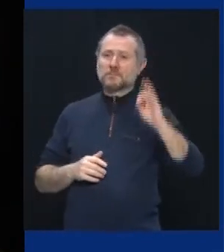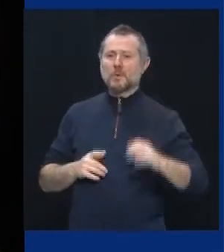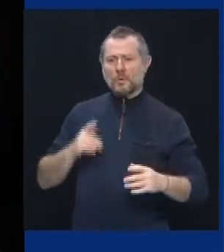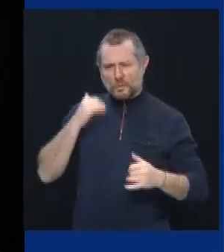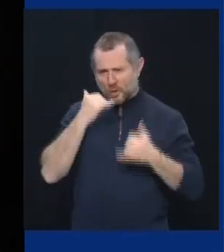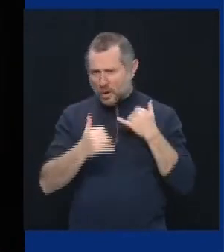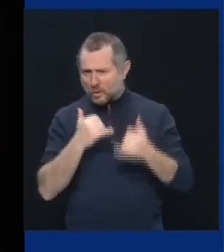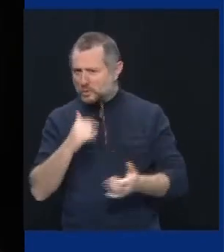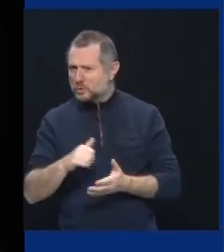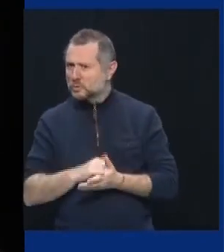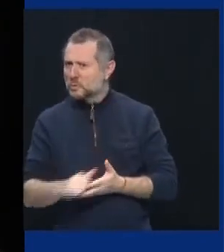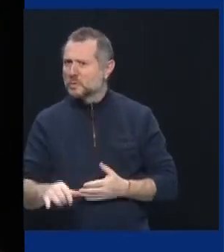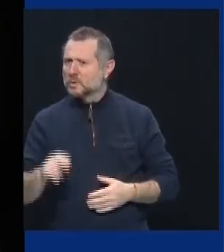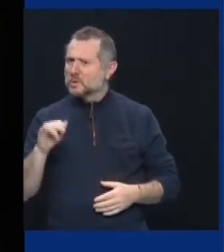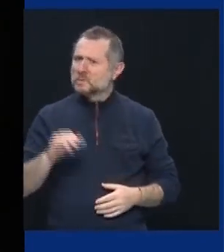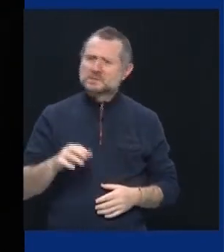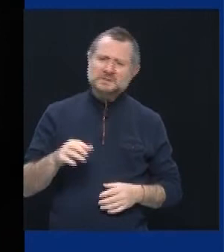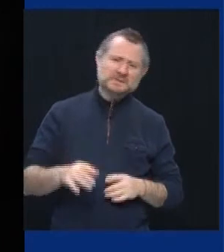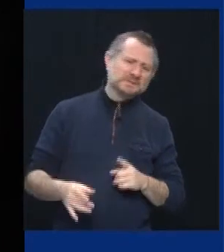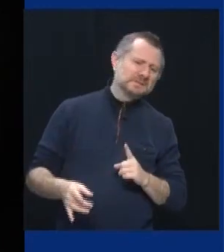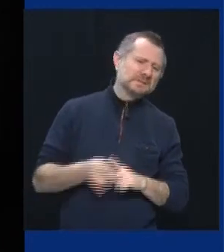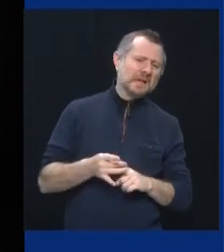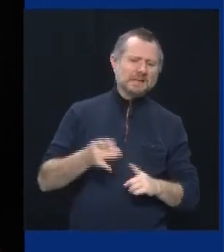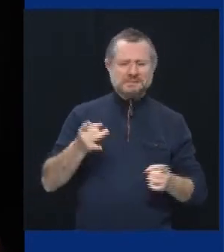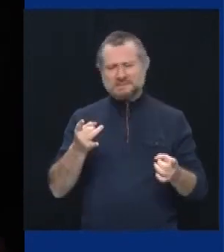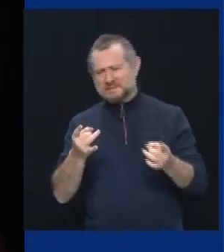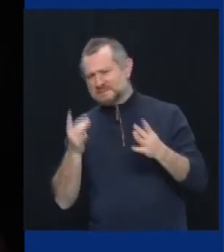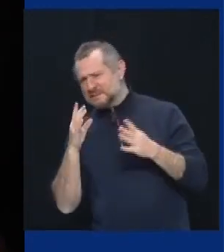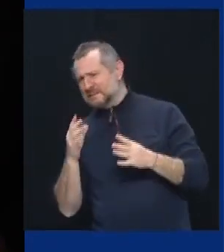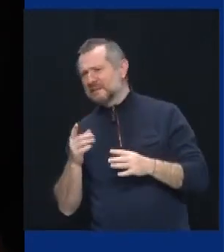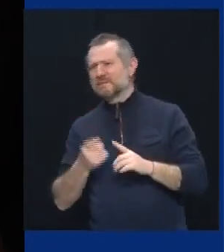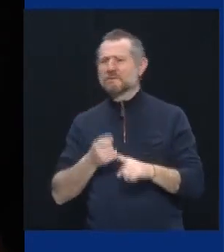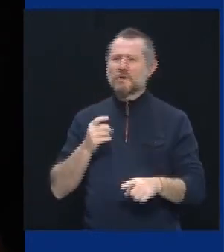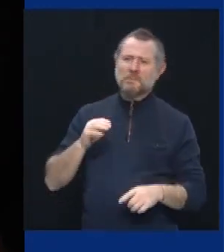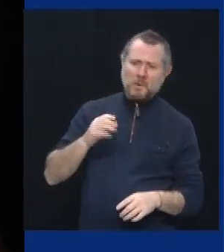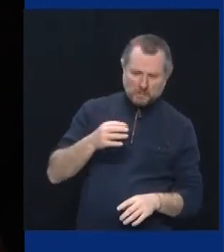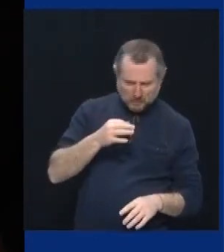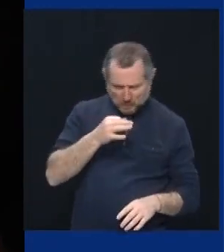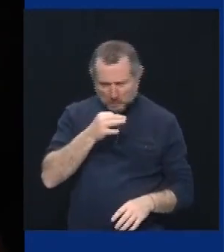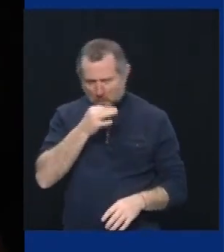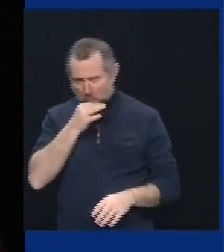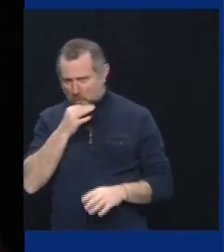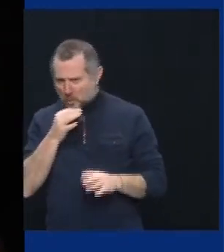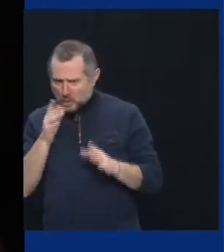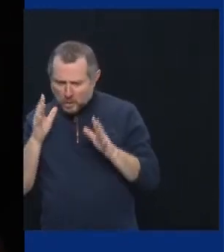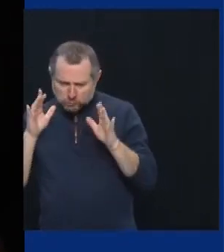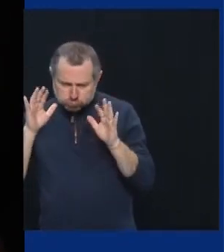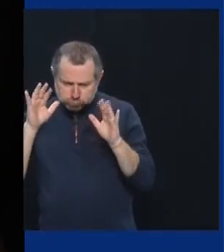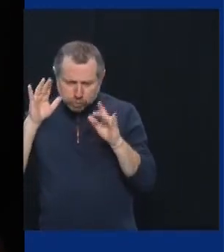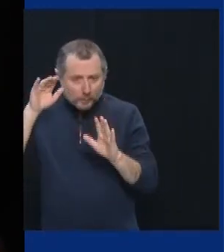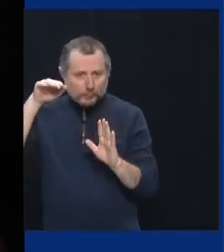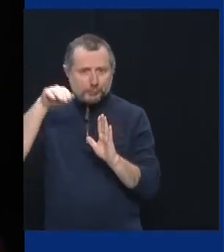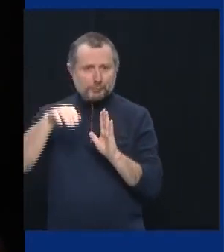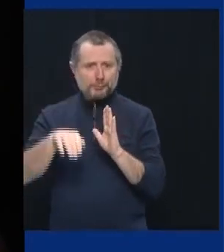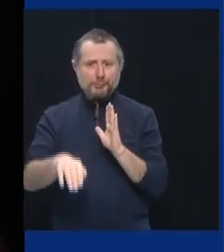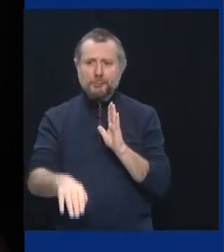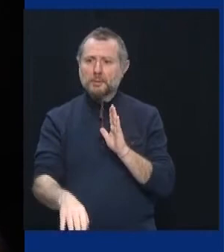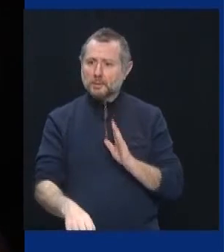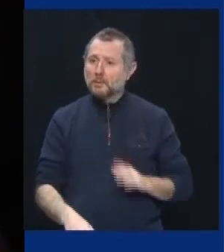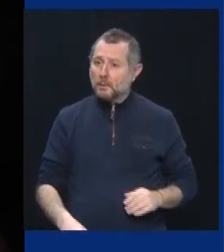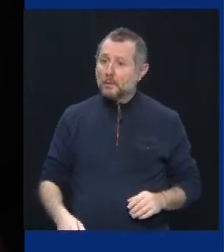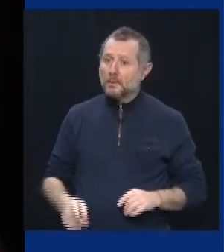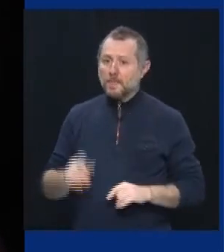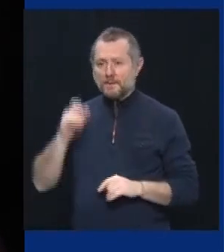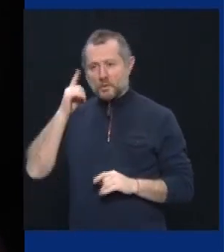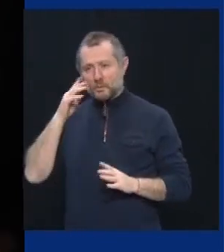you really are pulling through because somehow you managed to have a governor that had the spirit to allow